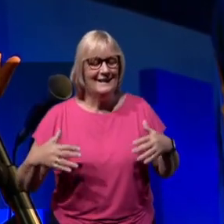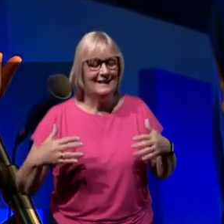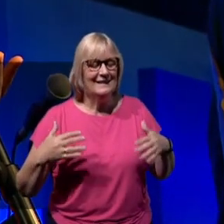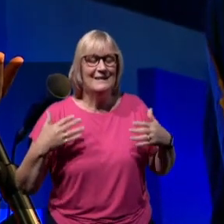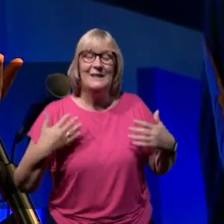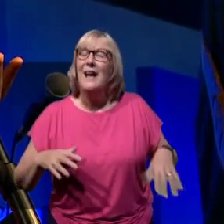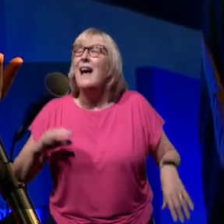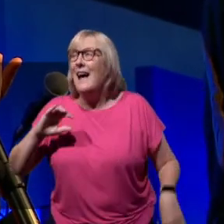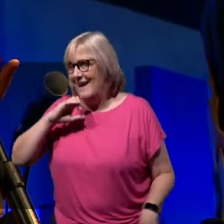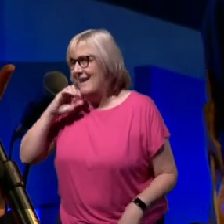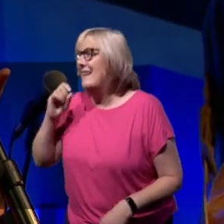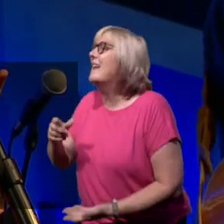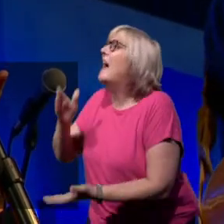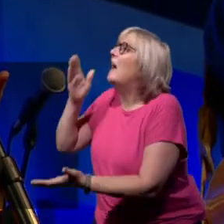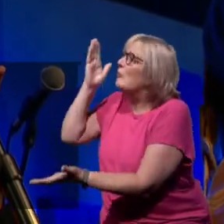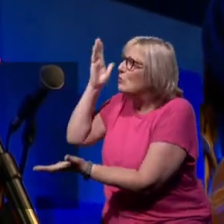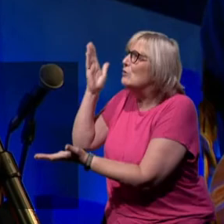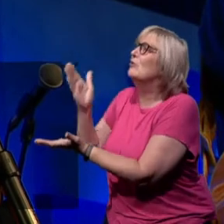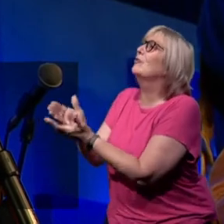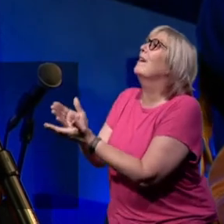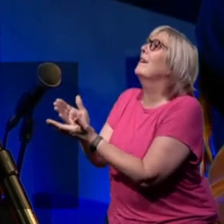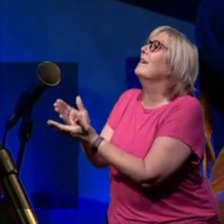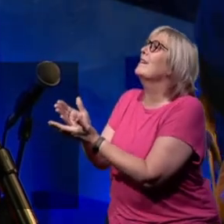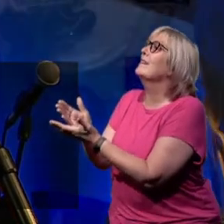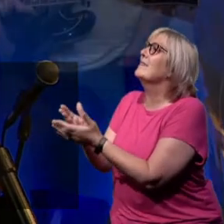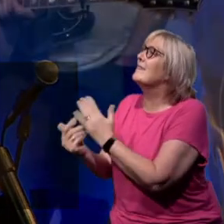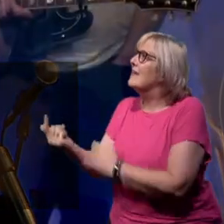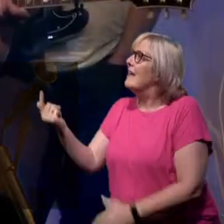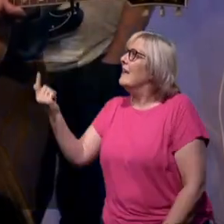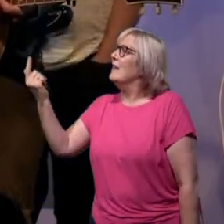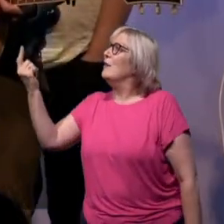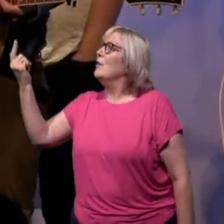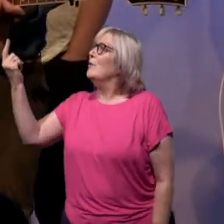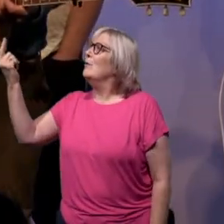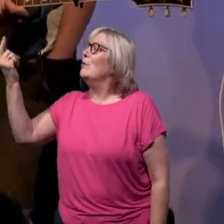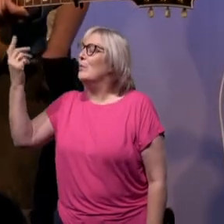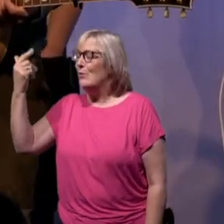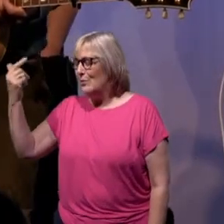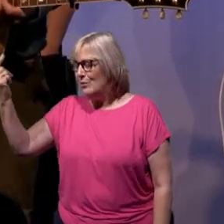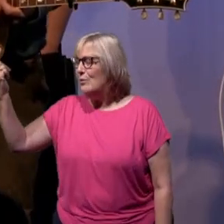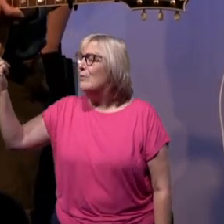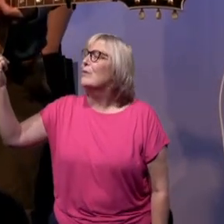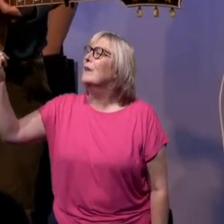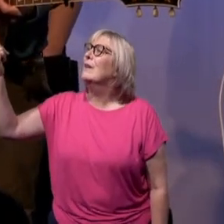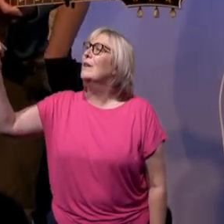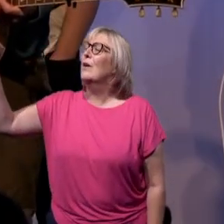delight, and I will trust in you.